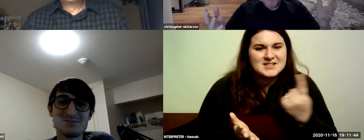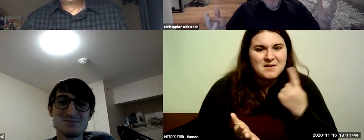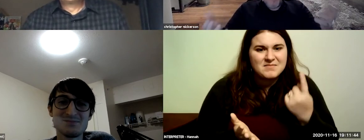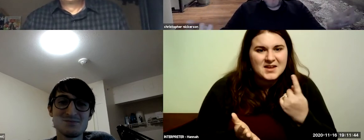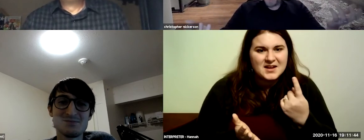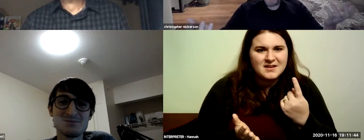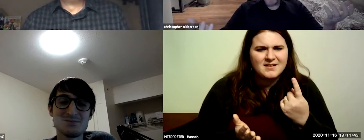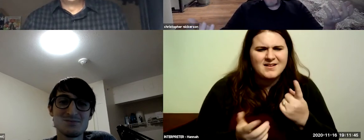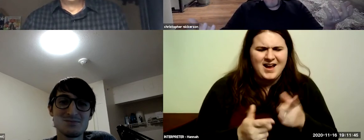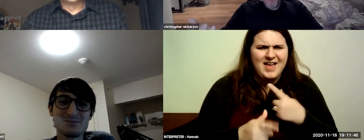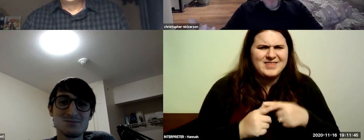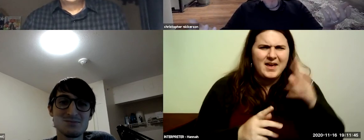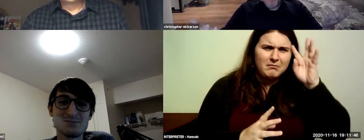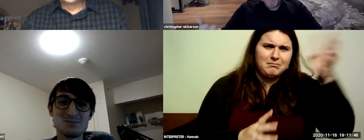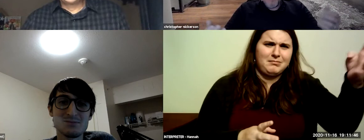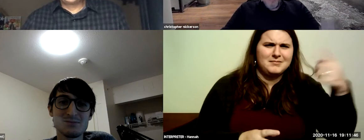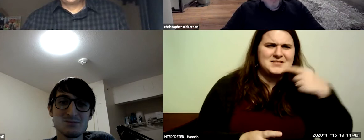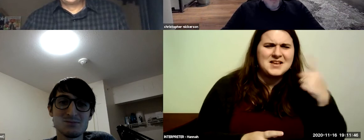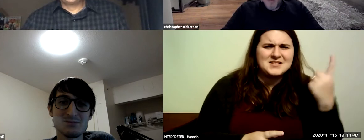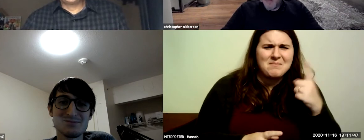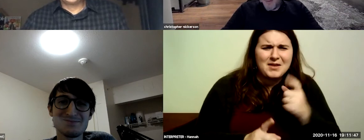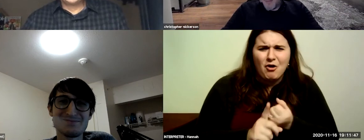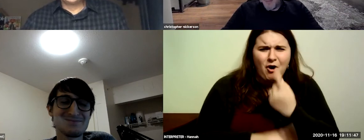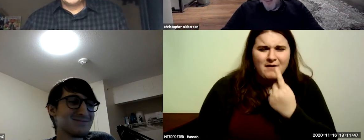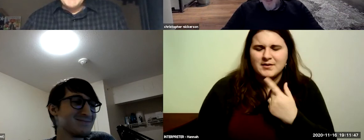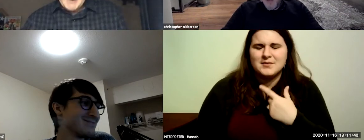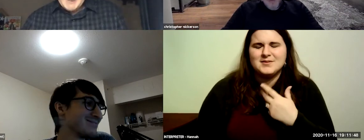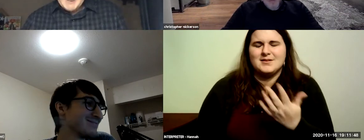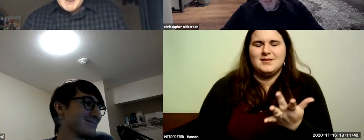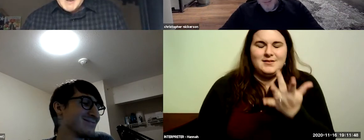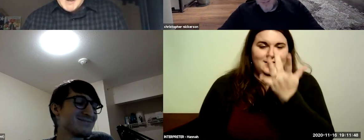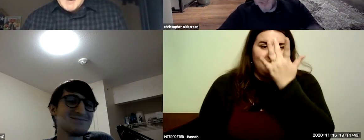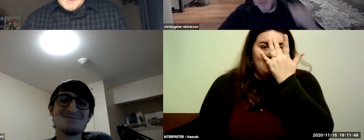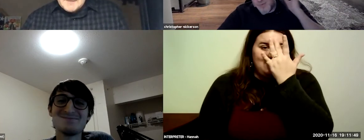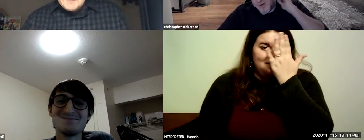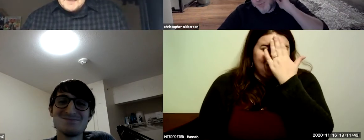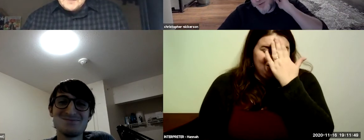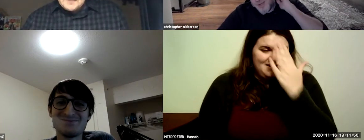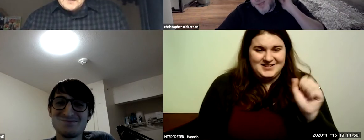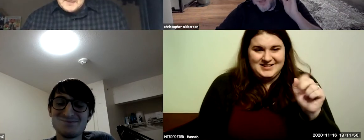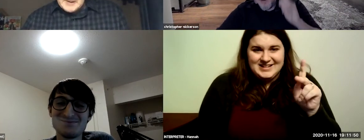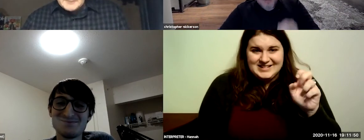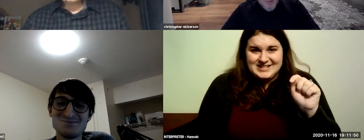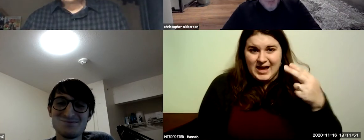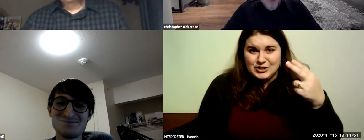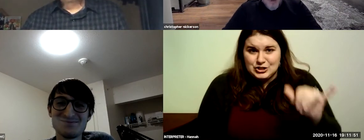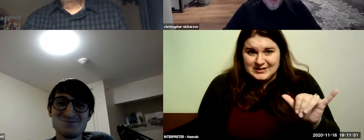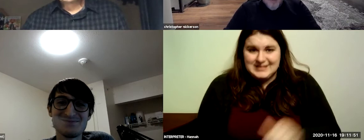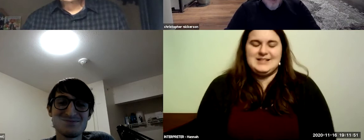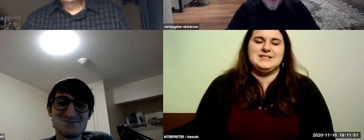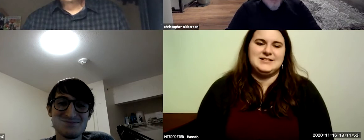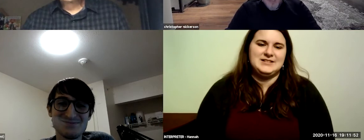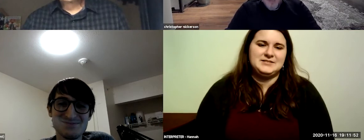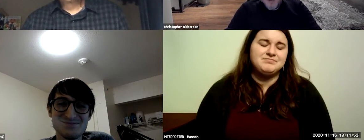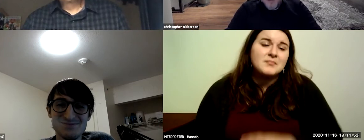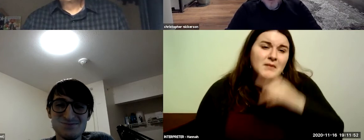can't connect to the internet. And you're like, what? Yeah. And so it was sketchy and weird, but you know, it was fun. It was